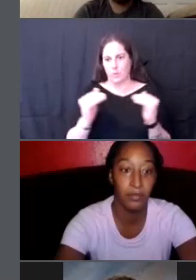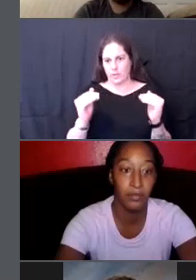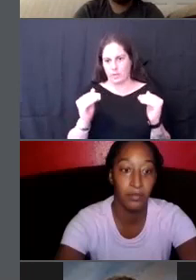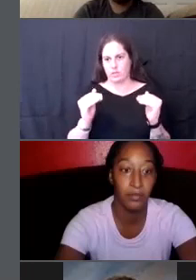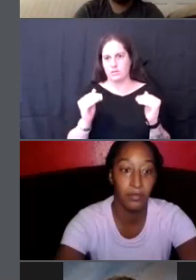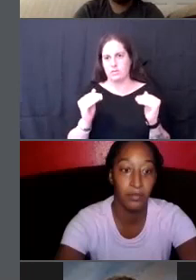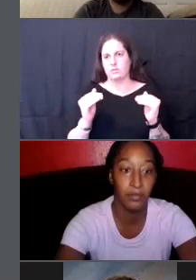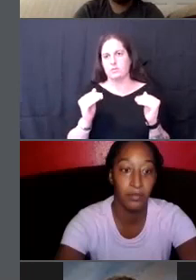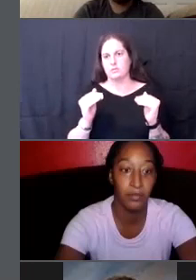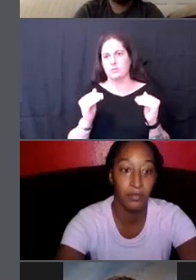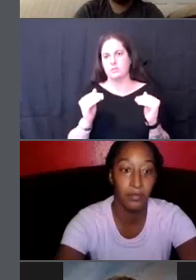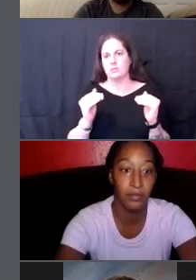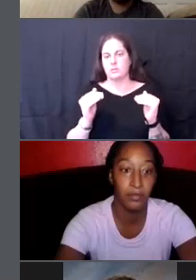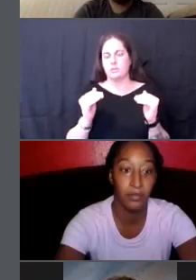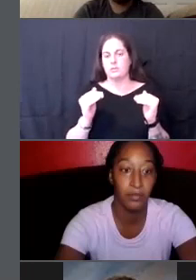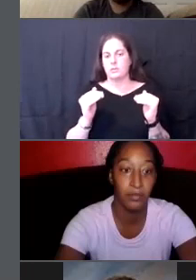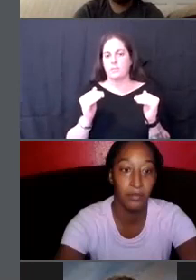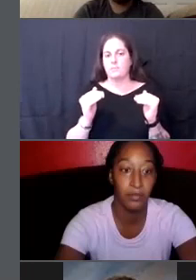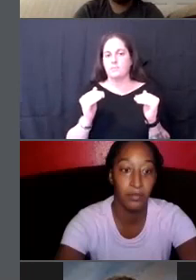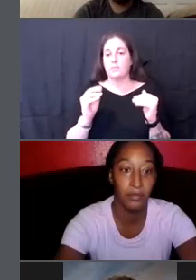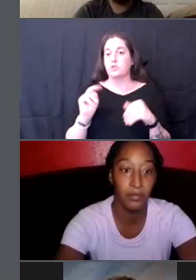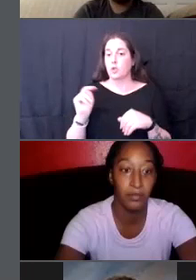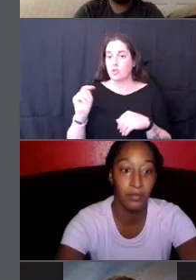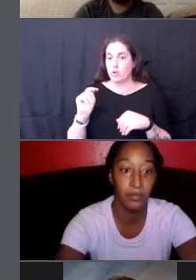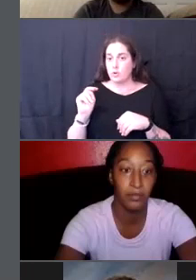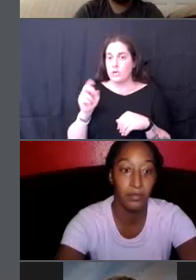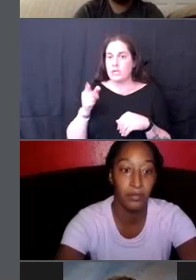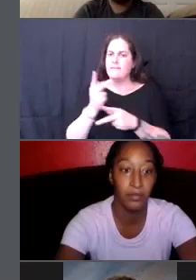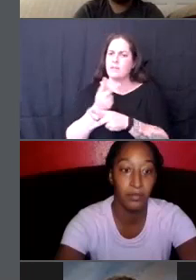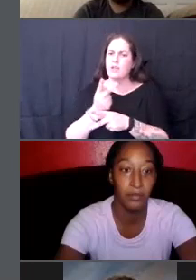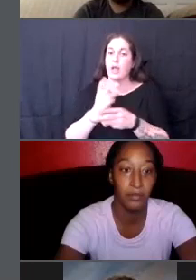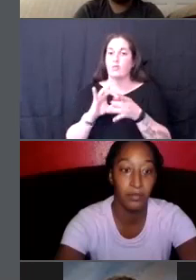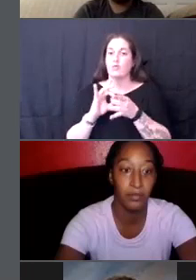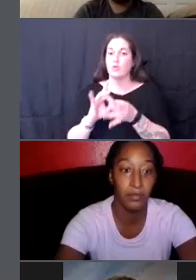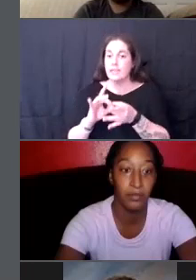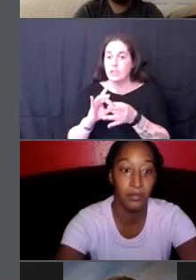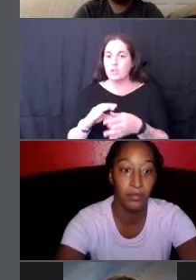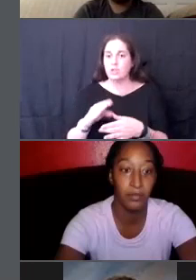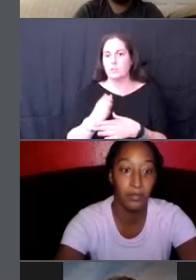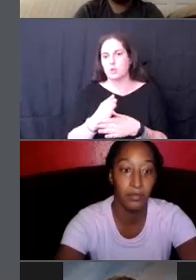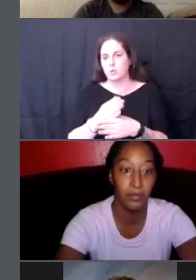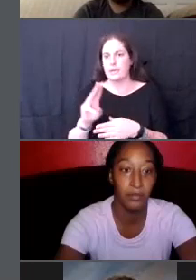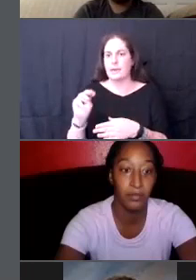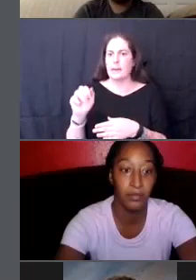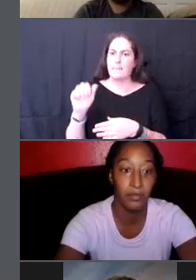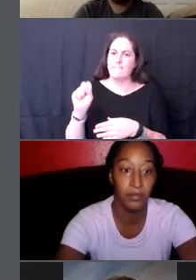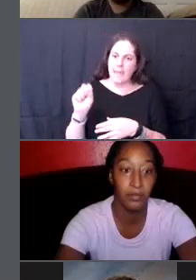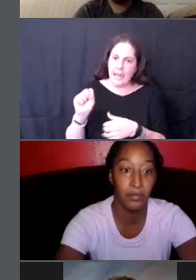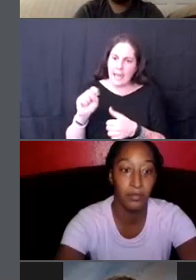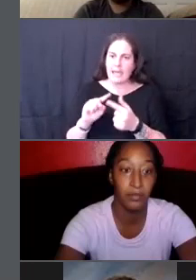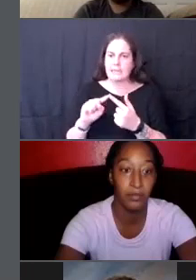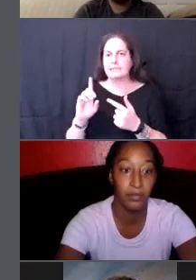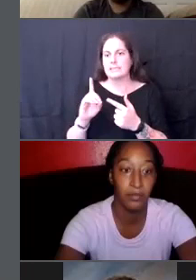So Newton was able to figure out the relationship between the masses and the